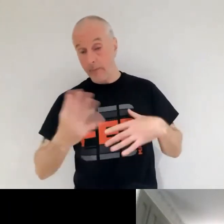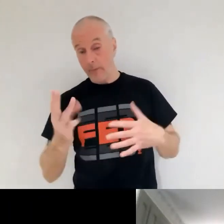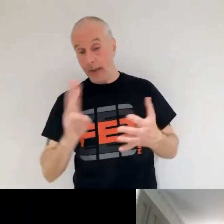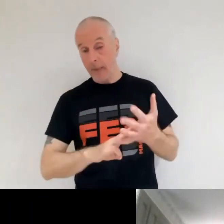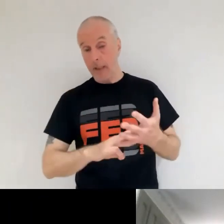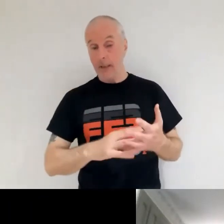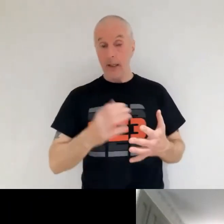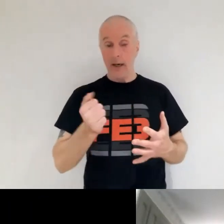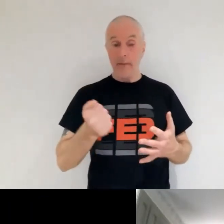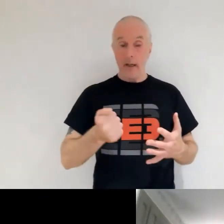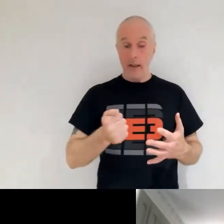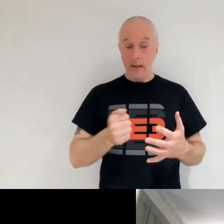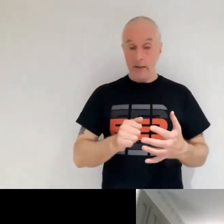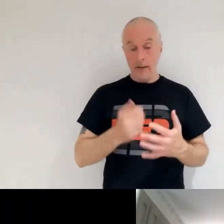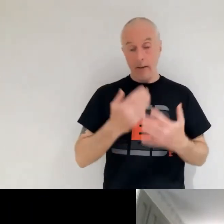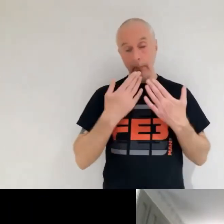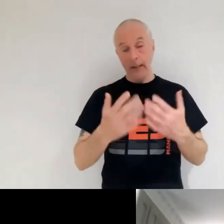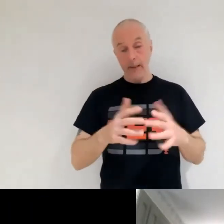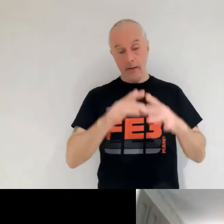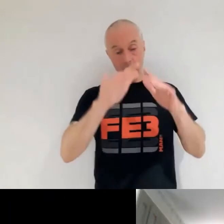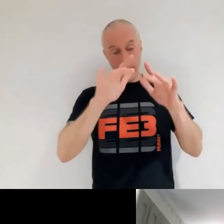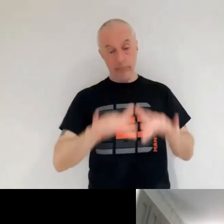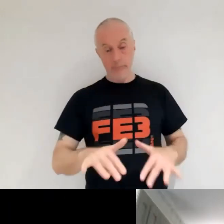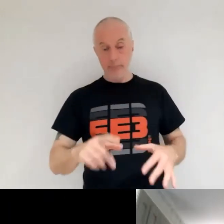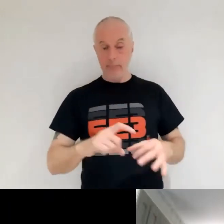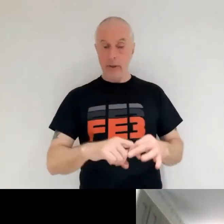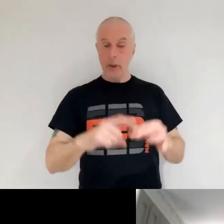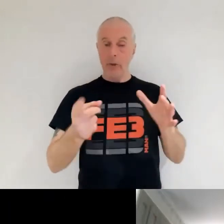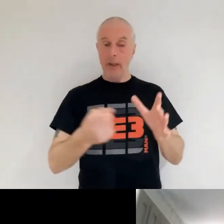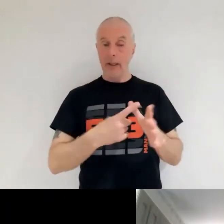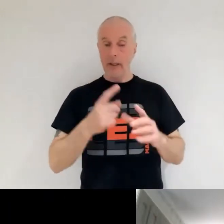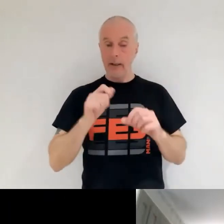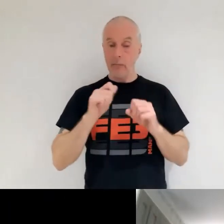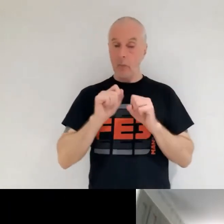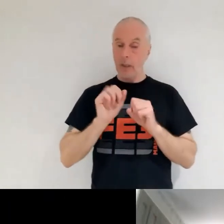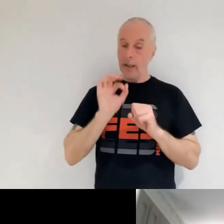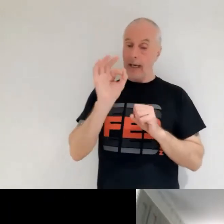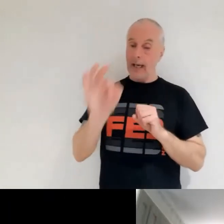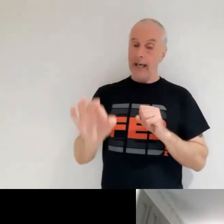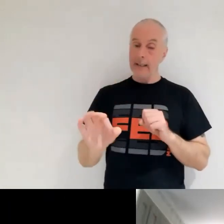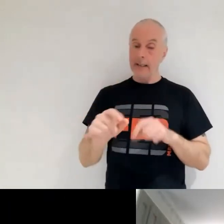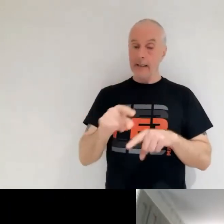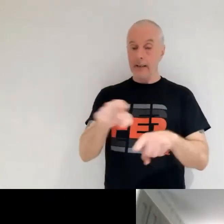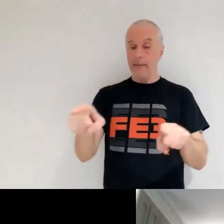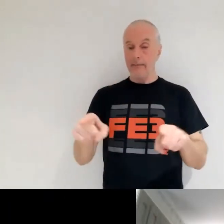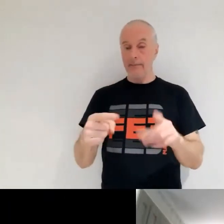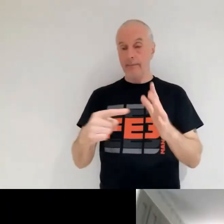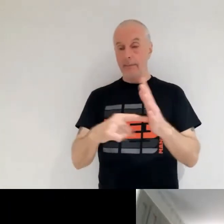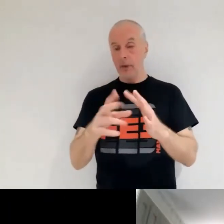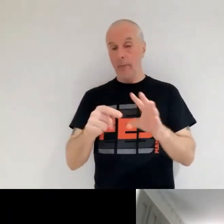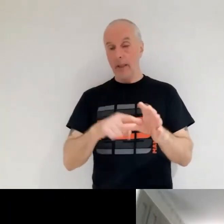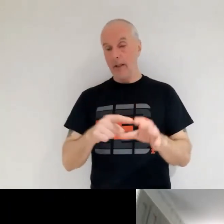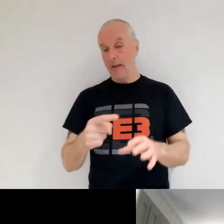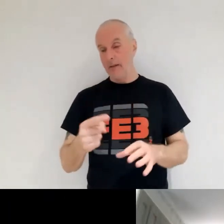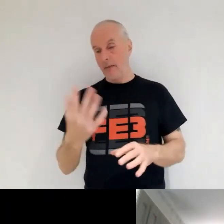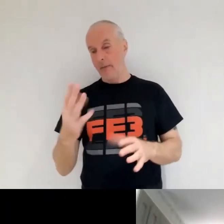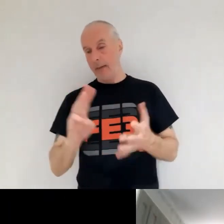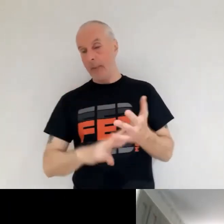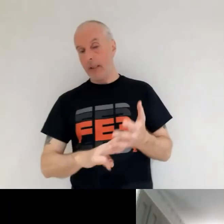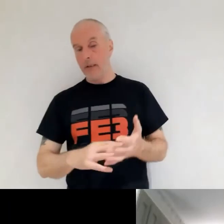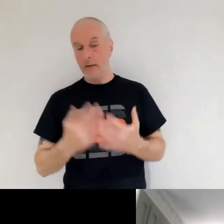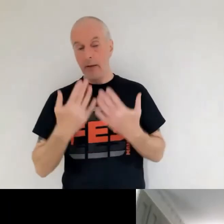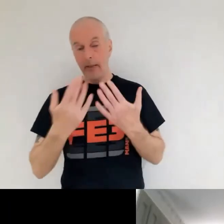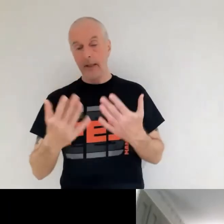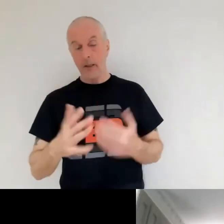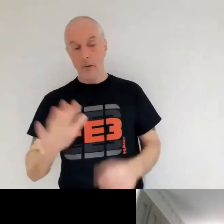question, please do pop that in the Q&A. I will pose those to Tommy in 4 and a bit minutes time. So thank you, everybody. We'll see you